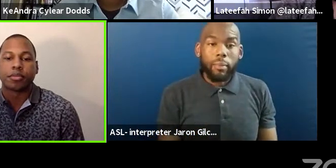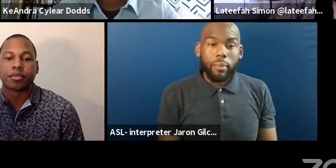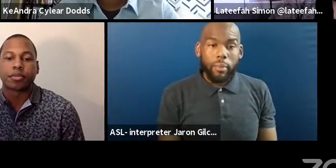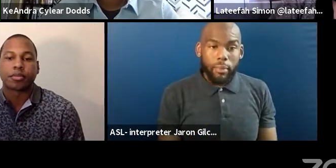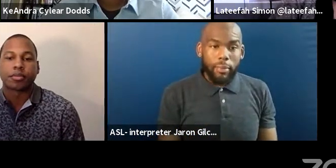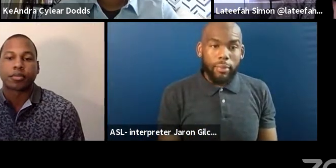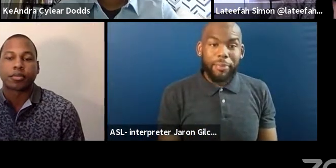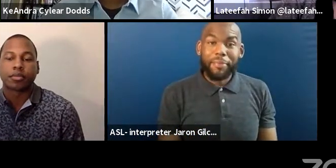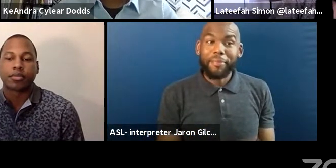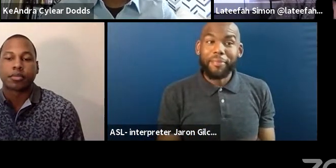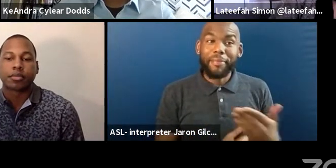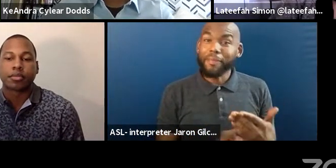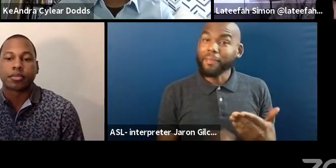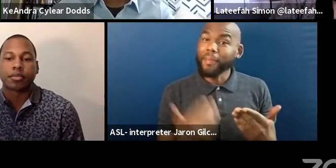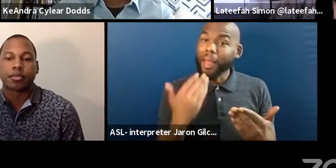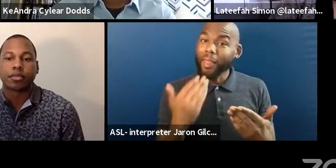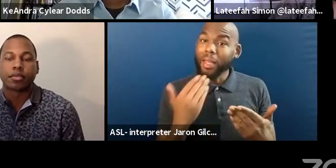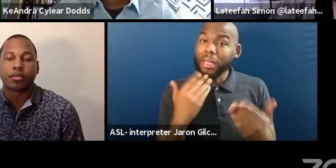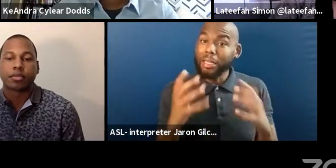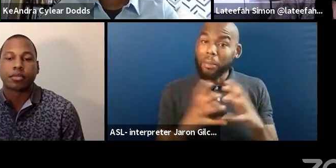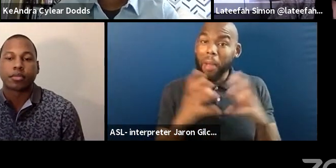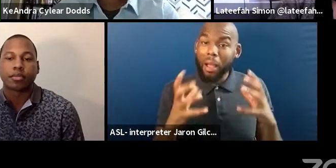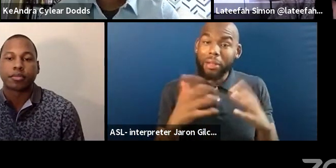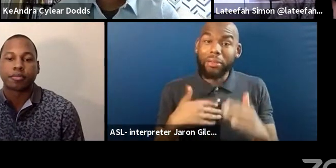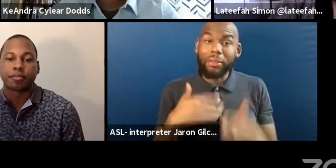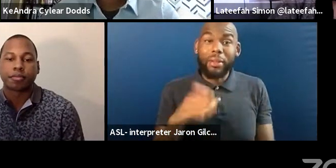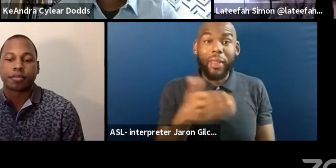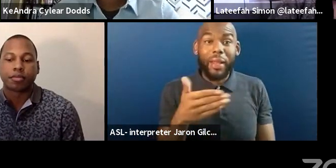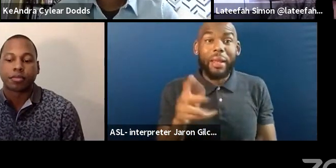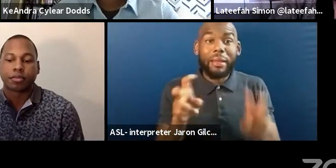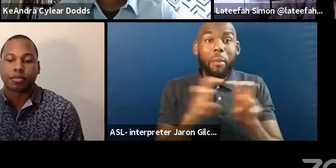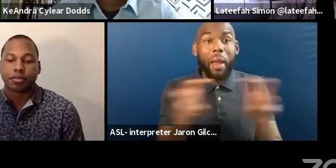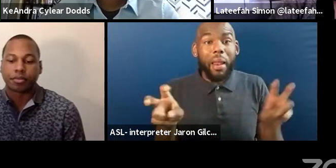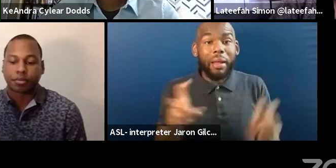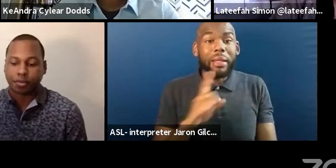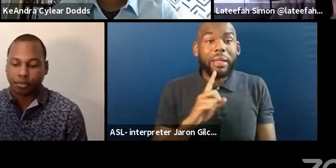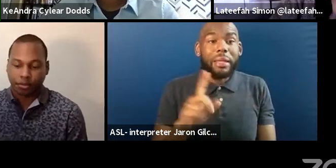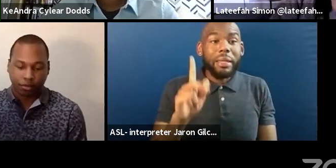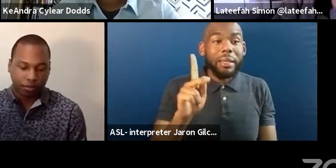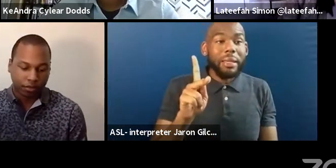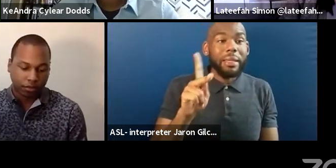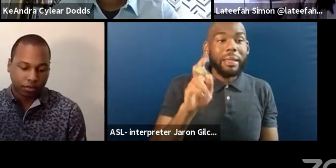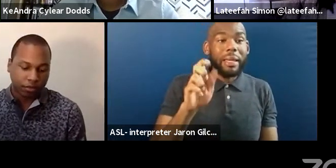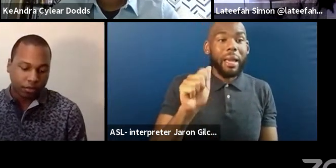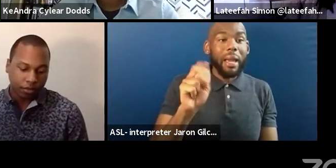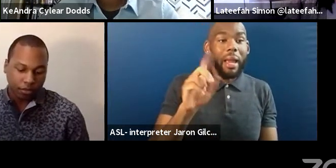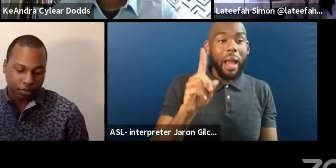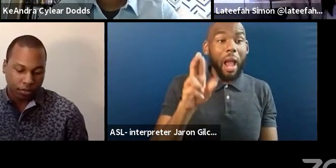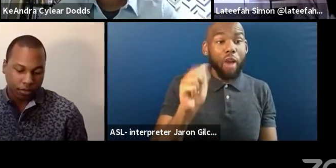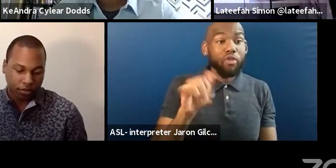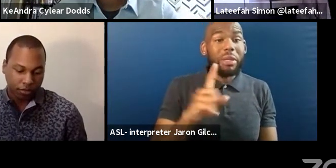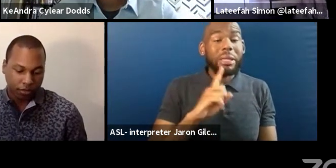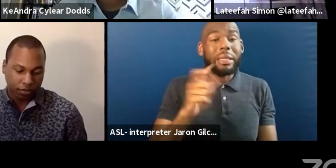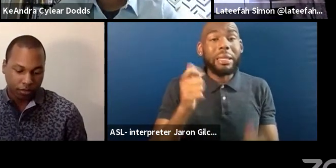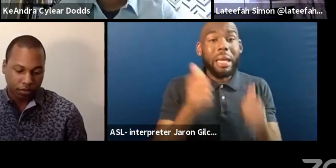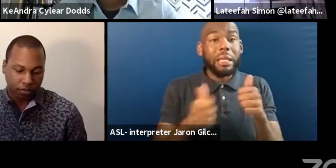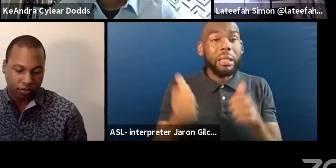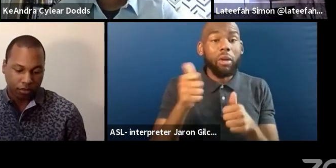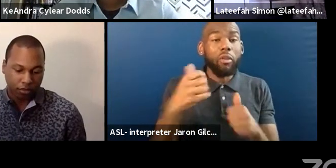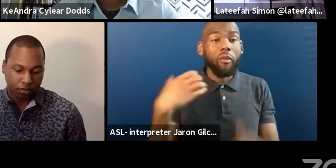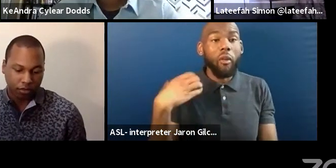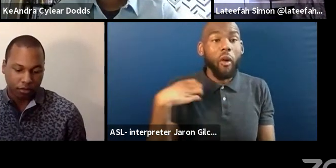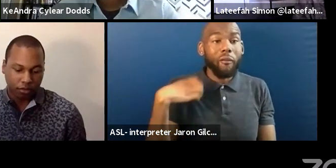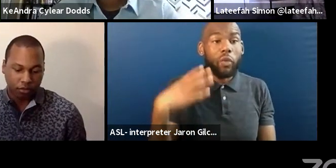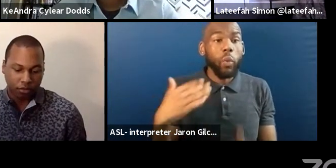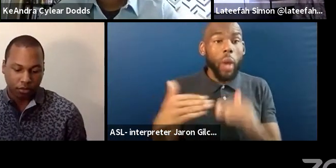Great, thank you so much. Our next panelist is Keandra Kaiwer Dodds, who's the Executive Officer of Equity and Race